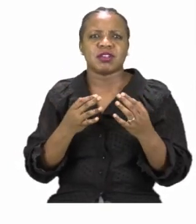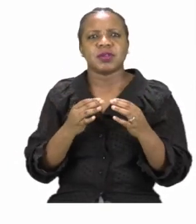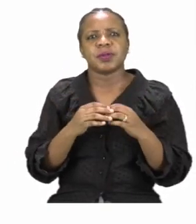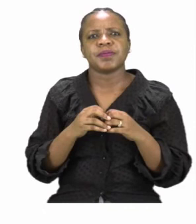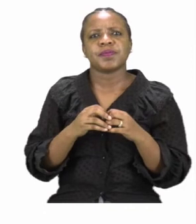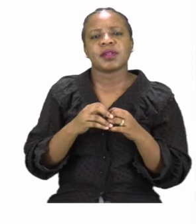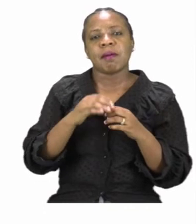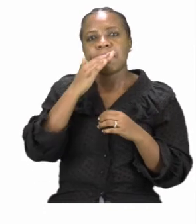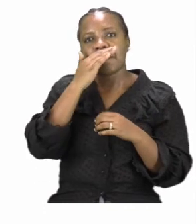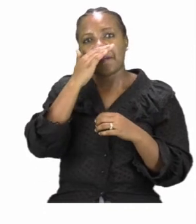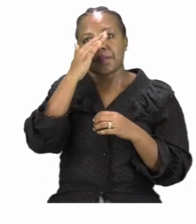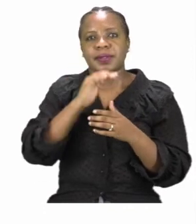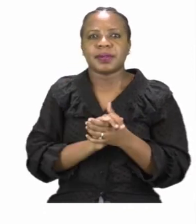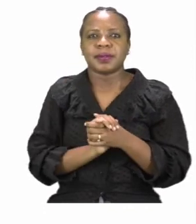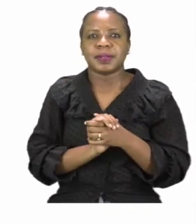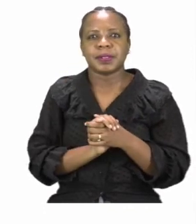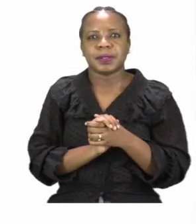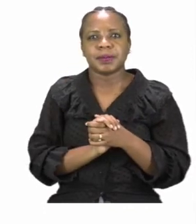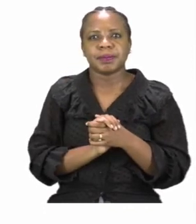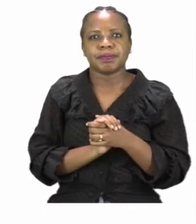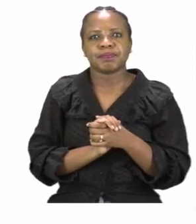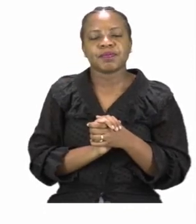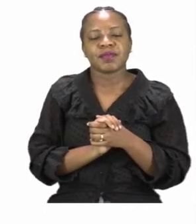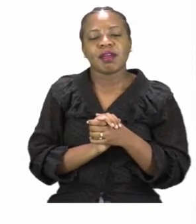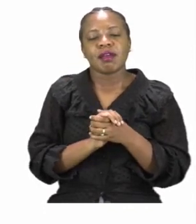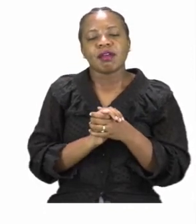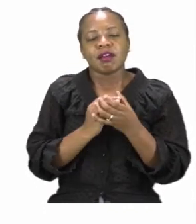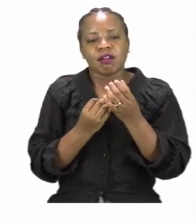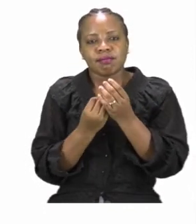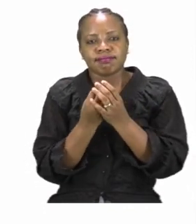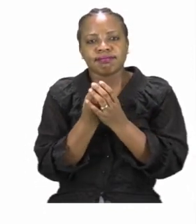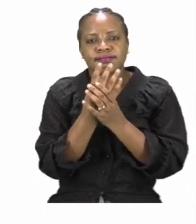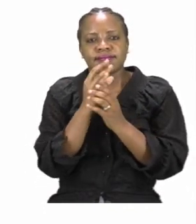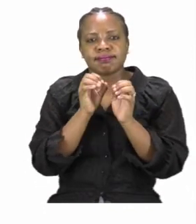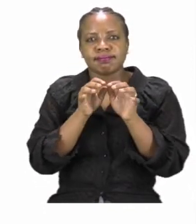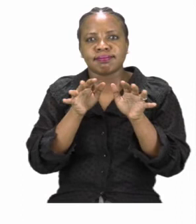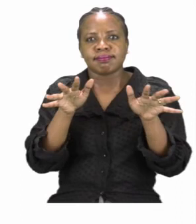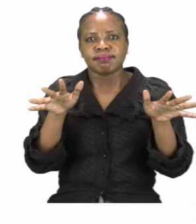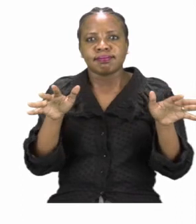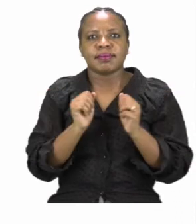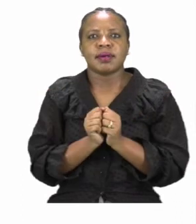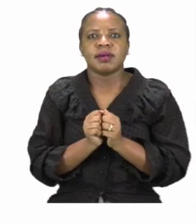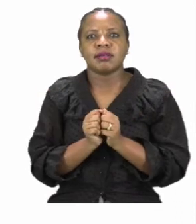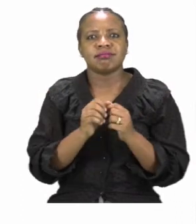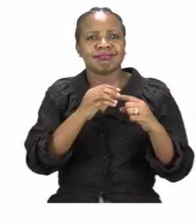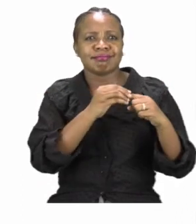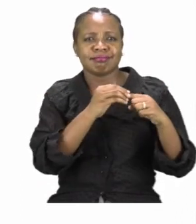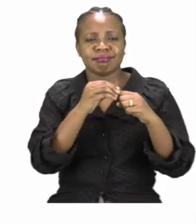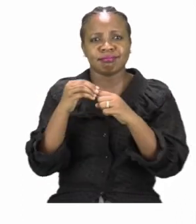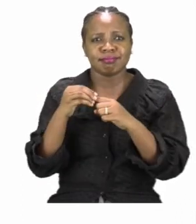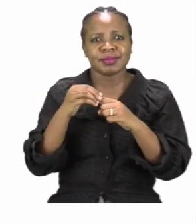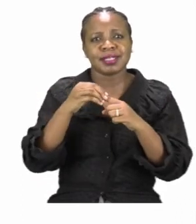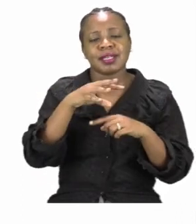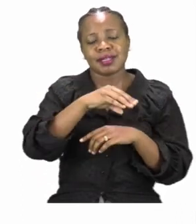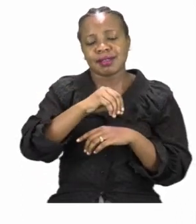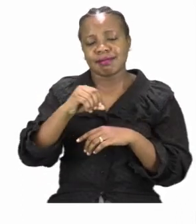a unique desert plant, is a fighter for survival and therefore a symbol of